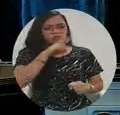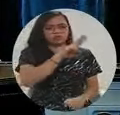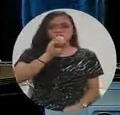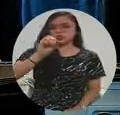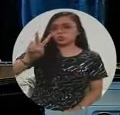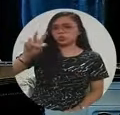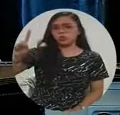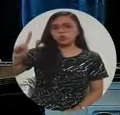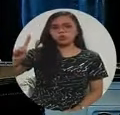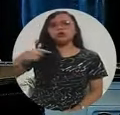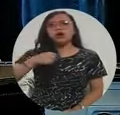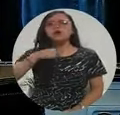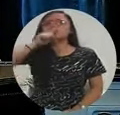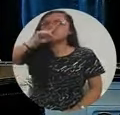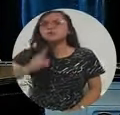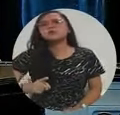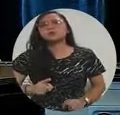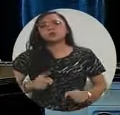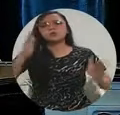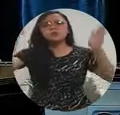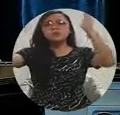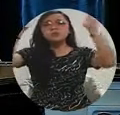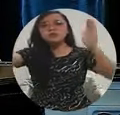my highest form of service.